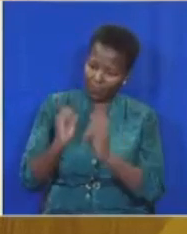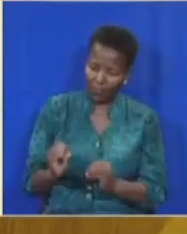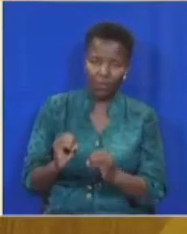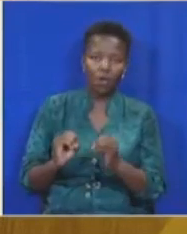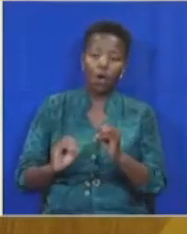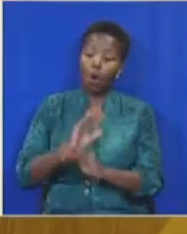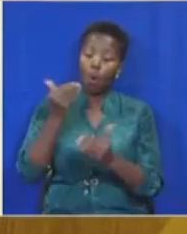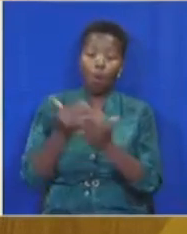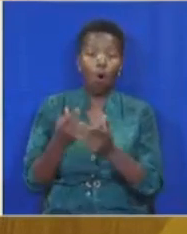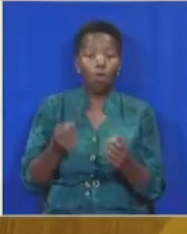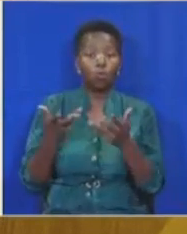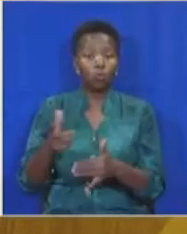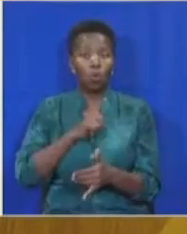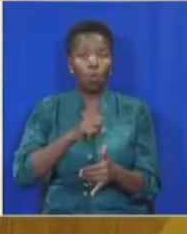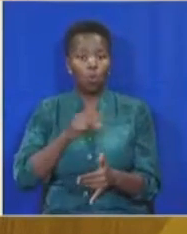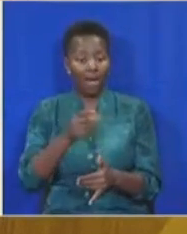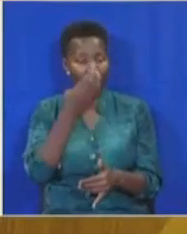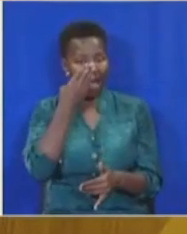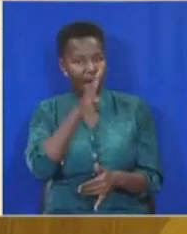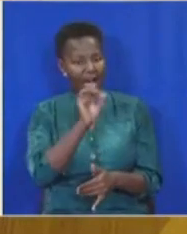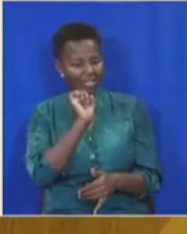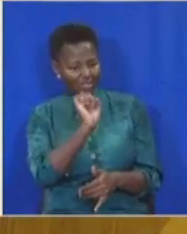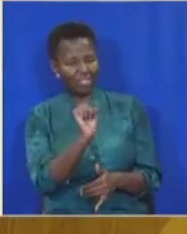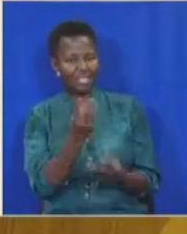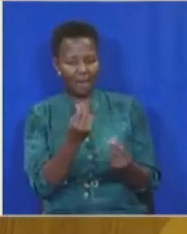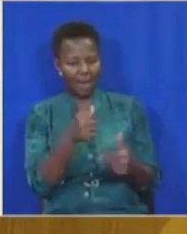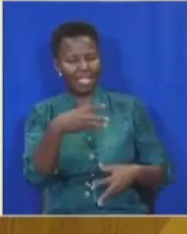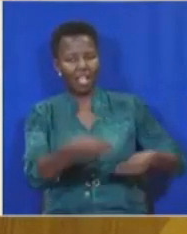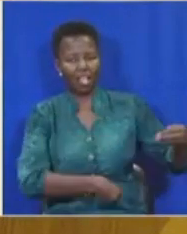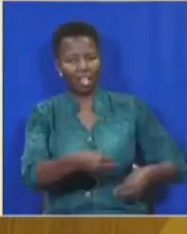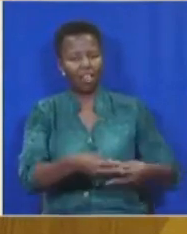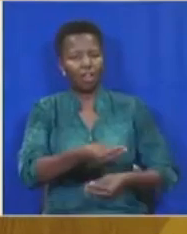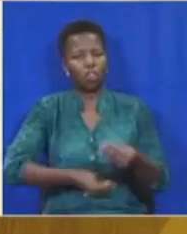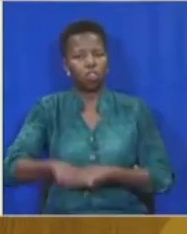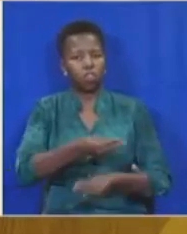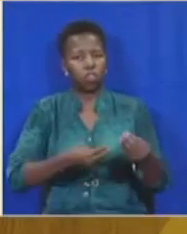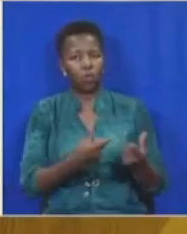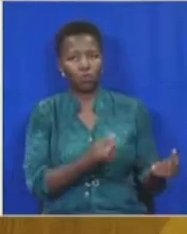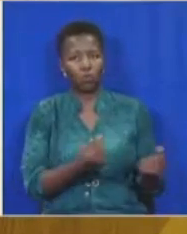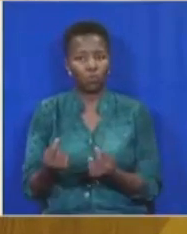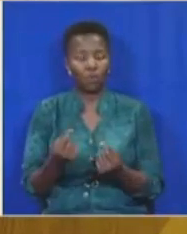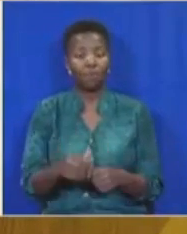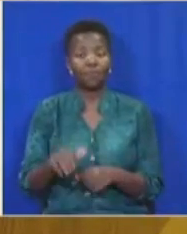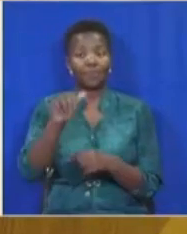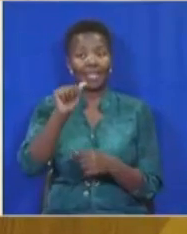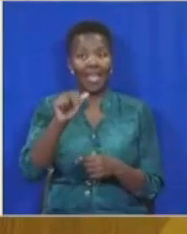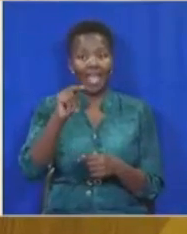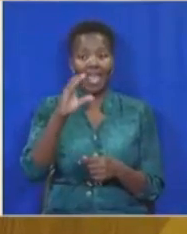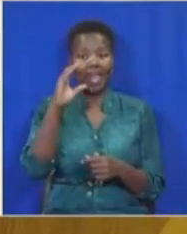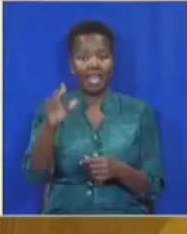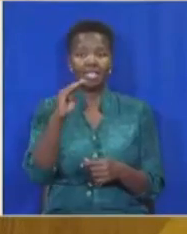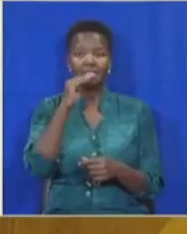this because of parasital attitude, greed, and corruption. The ANC is insulting